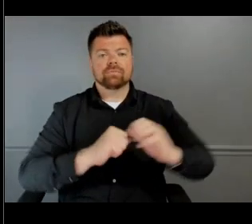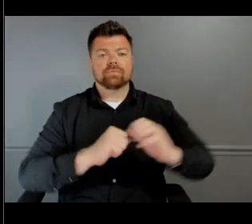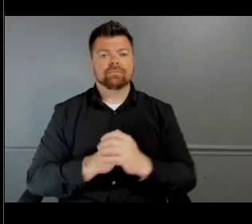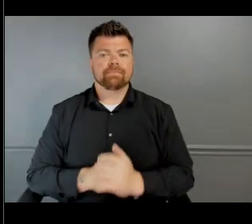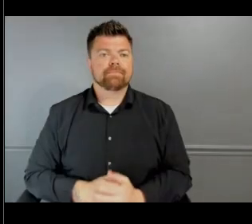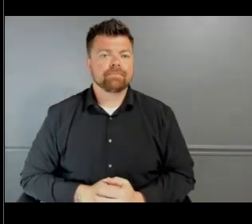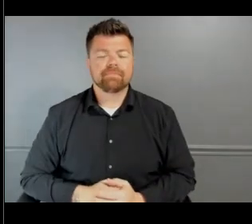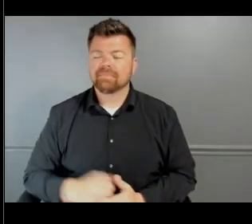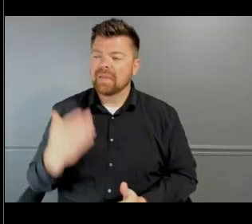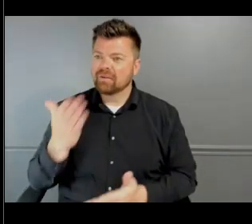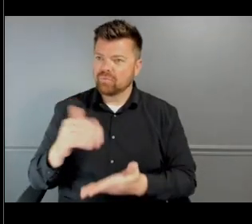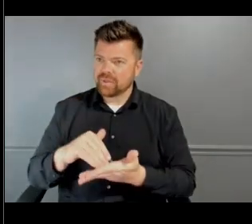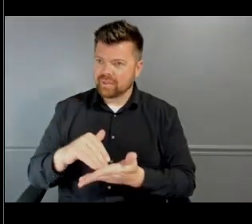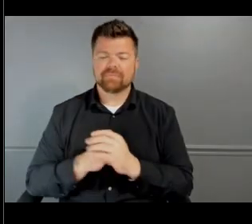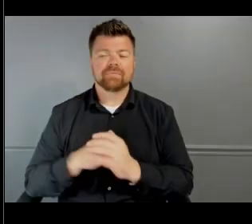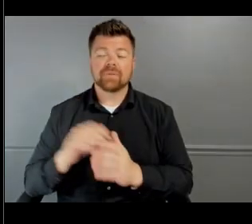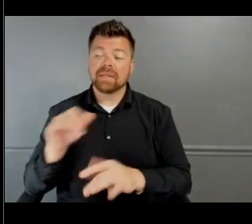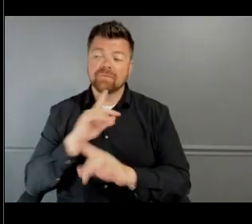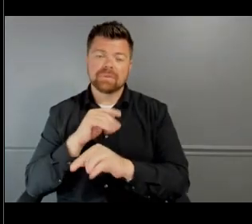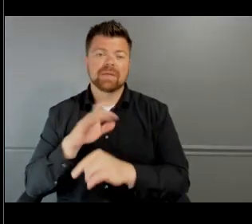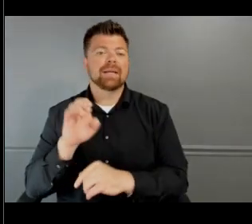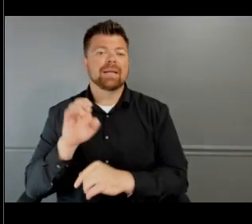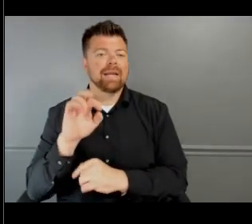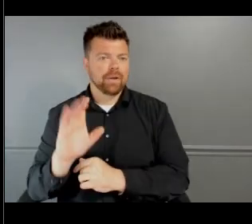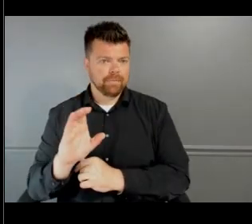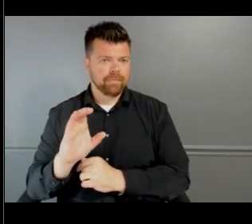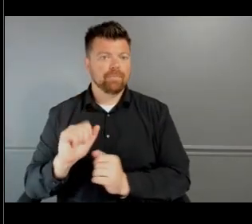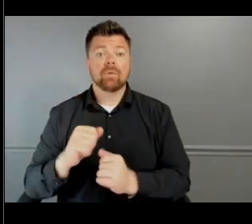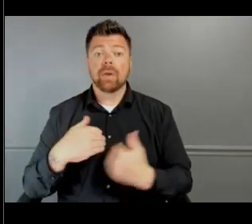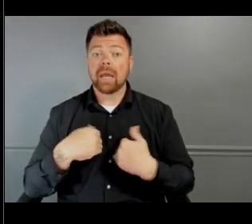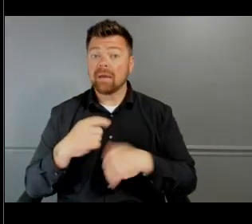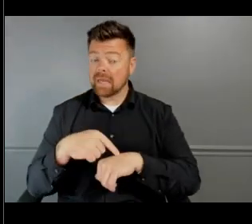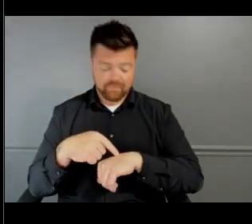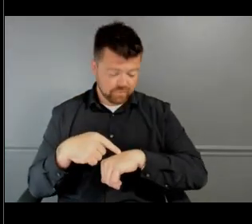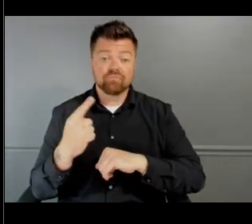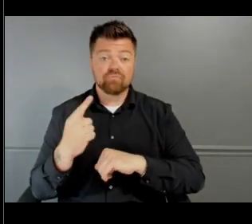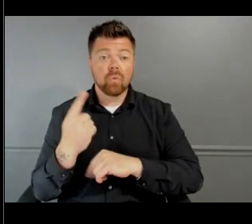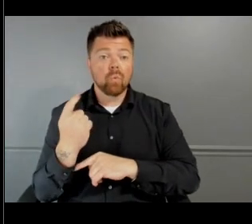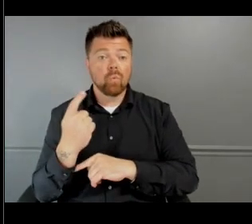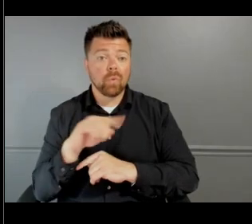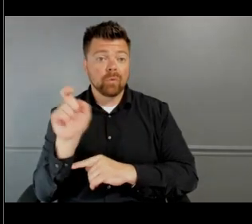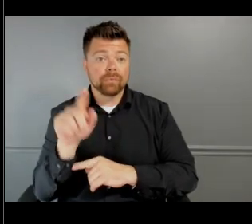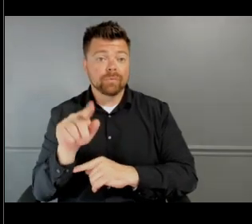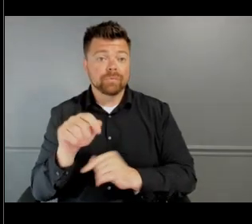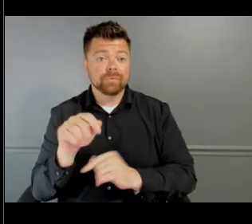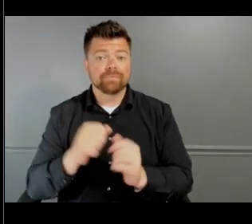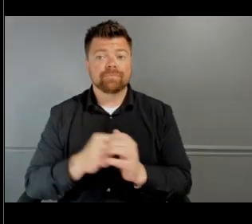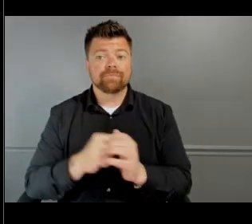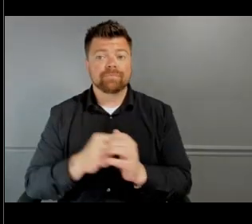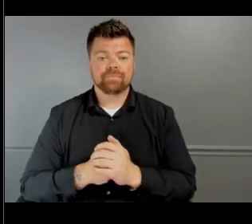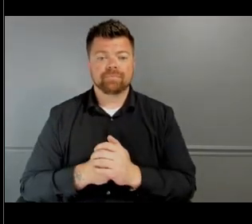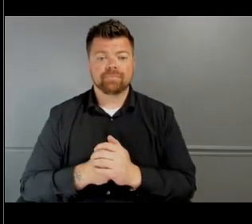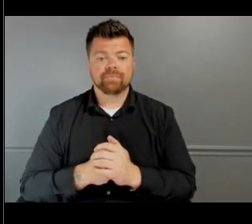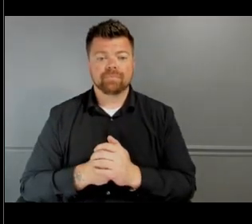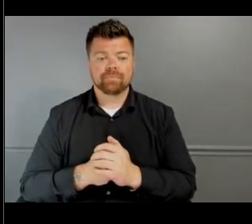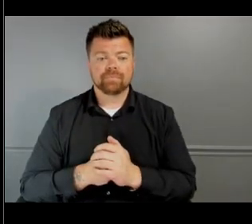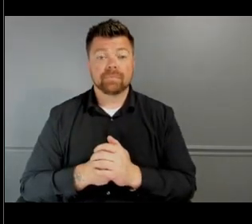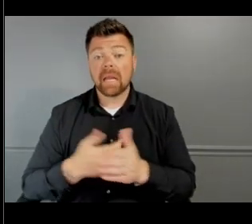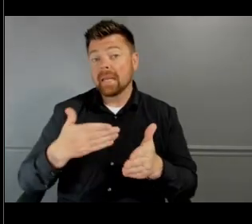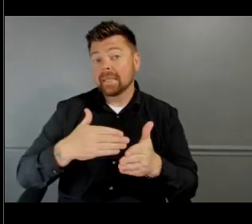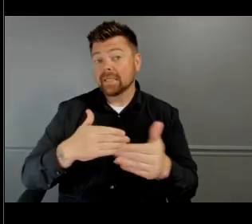Thank you again for that answer, Eric. And I think we have time for one additional question. At